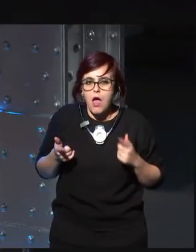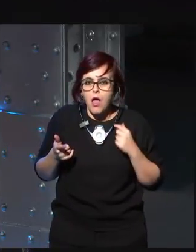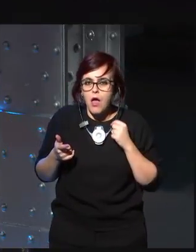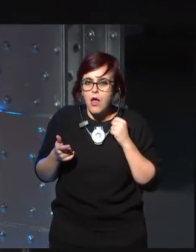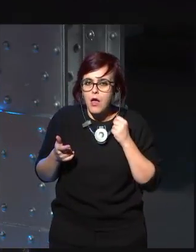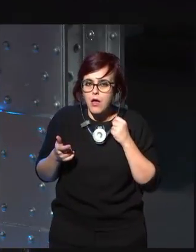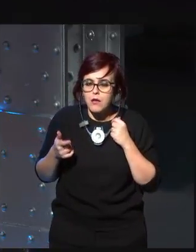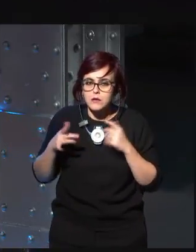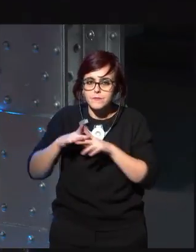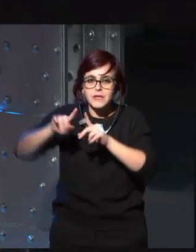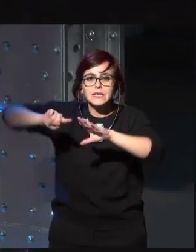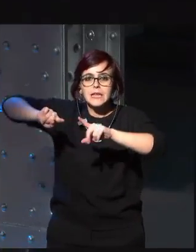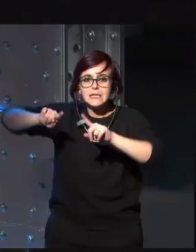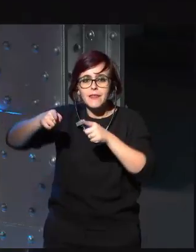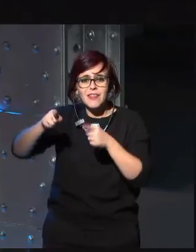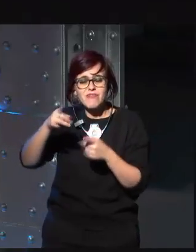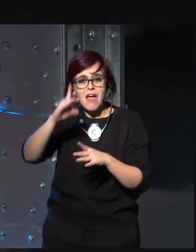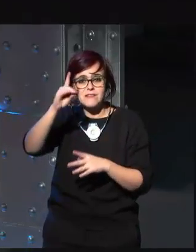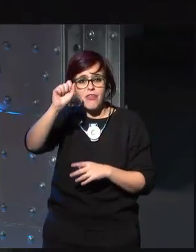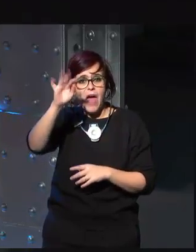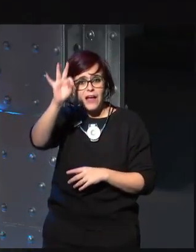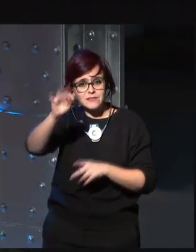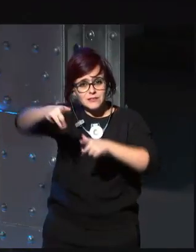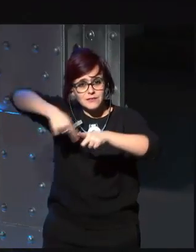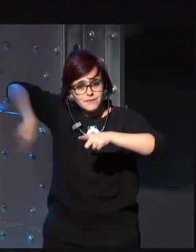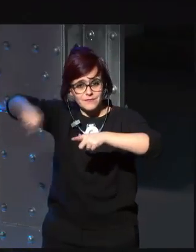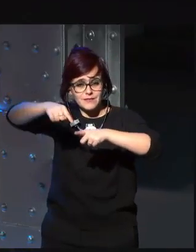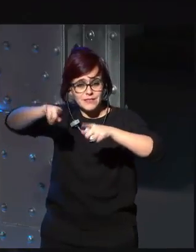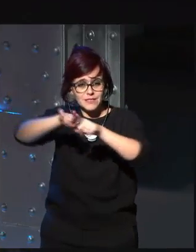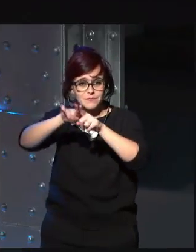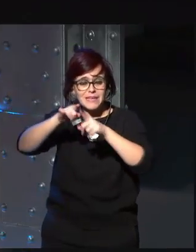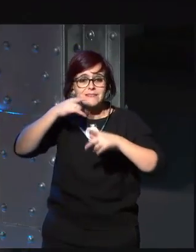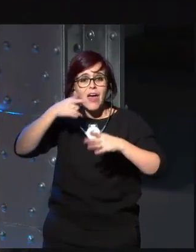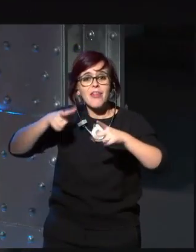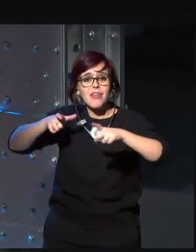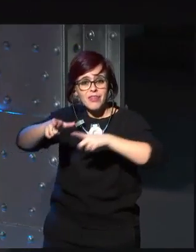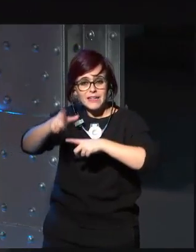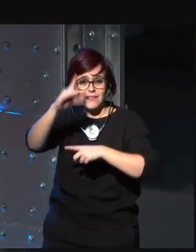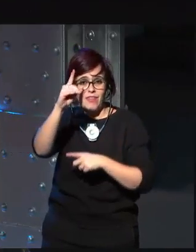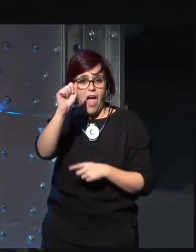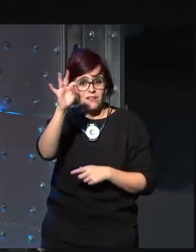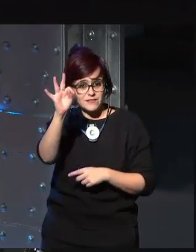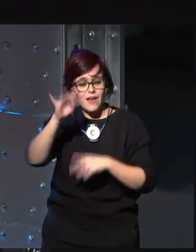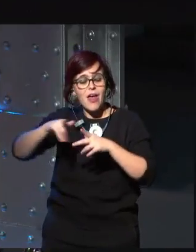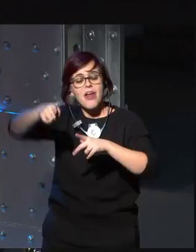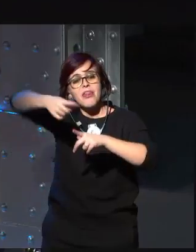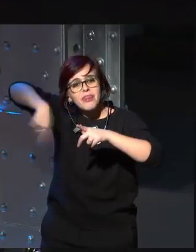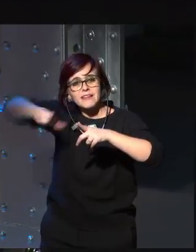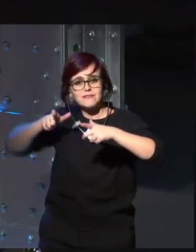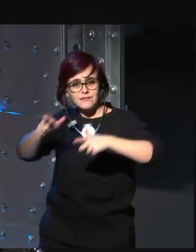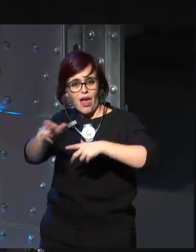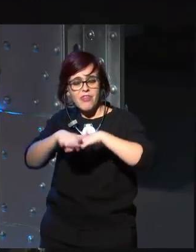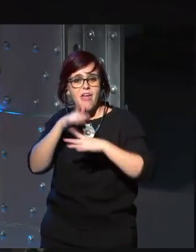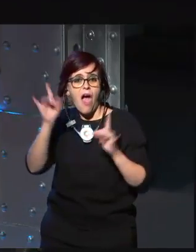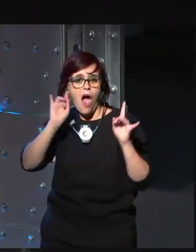people haven't heard of. It was digital audio tape, and it was very briefly a consumer format and a recording format as well. And now, today, good